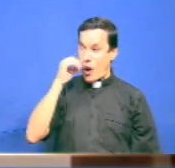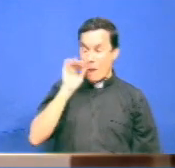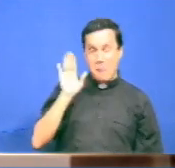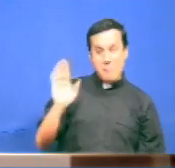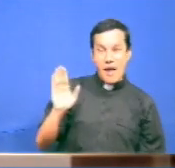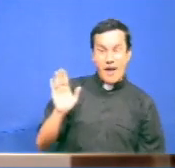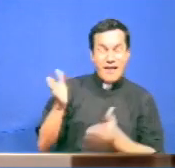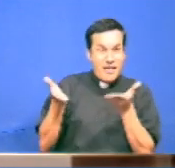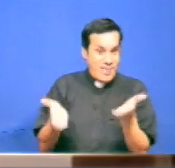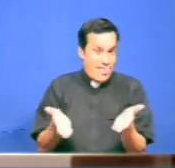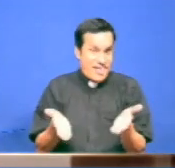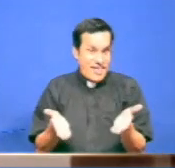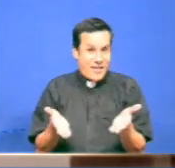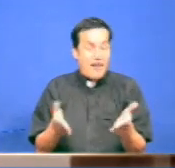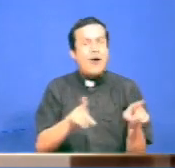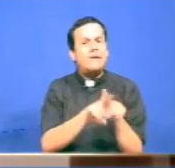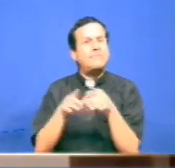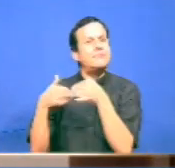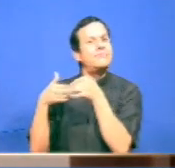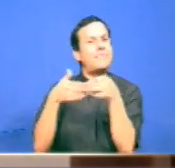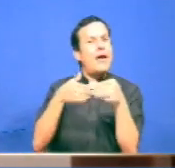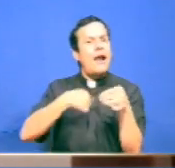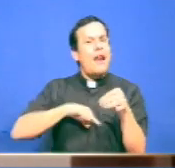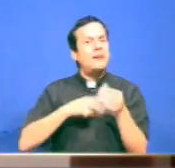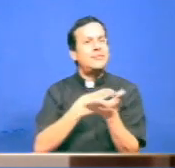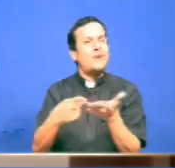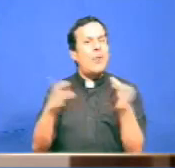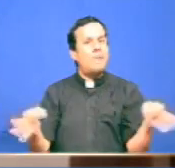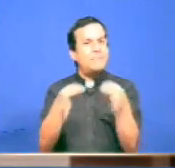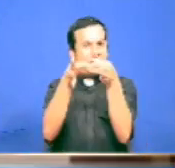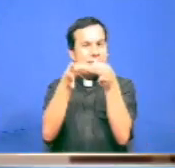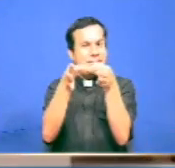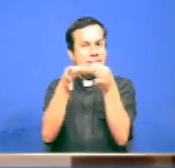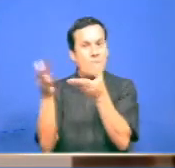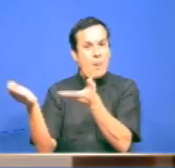hapa na utuongoze kwa ibada hii ya misa.